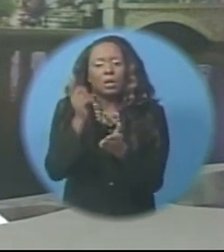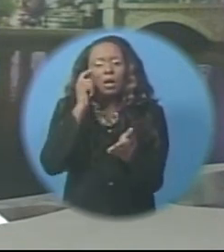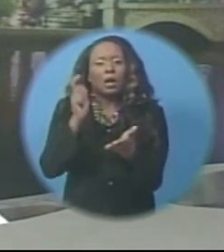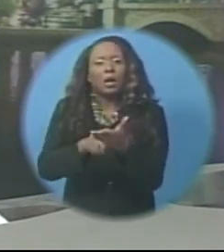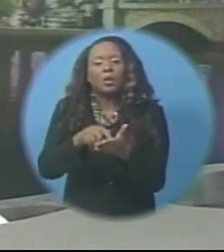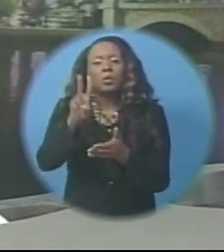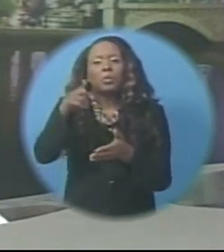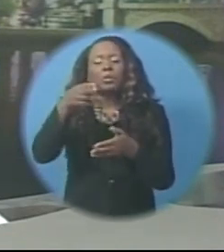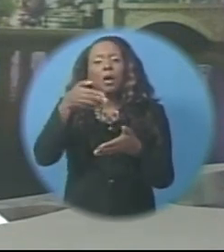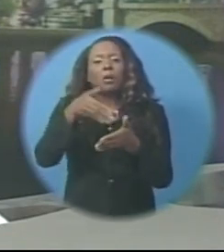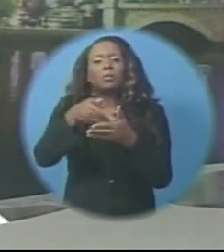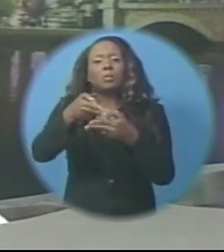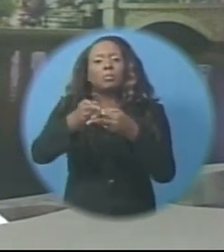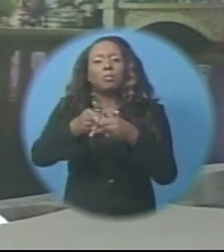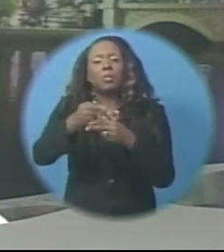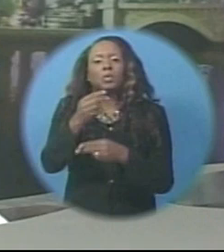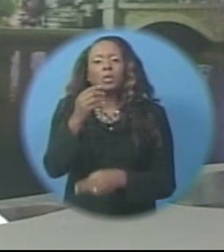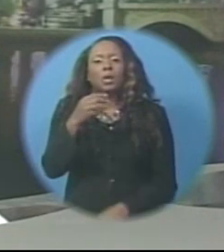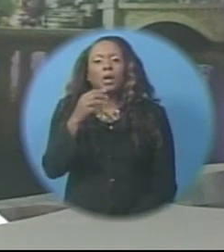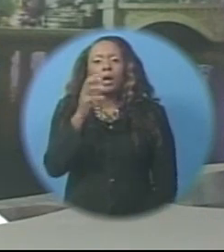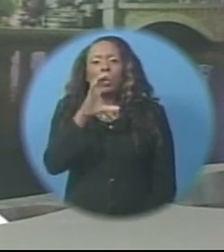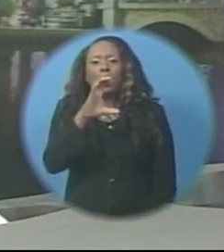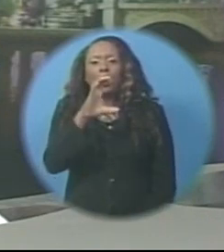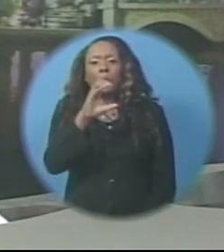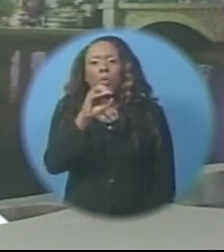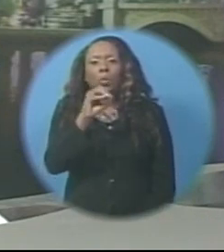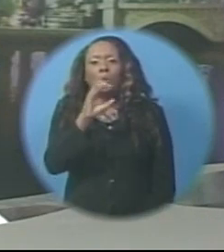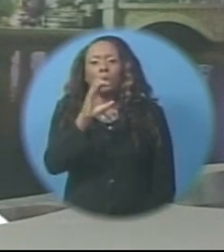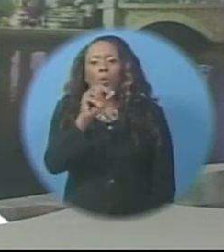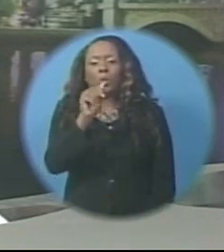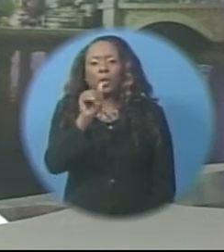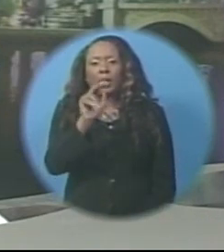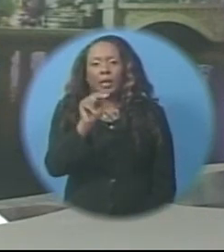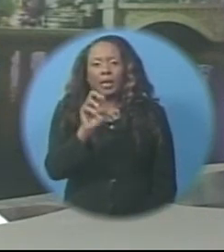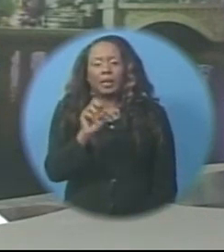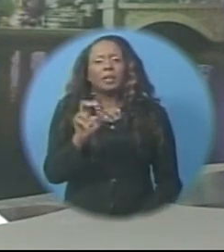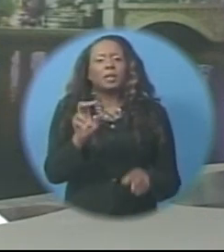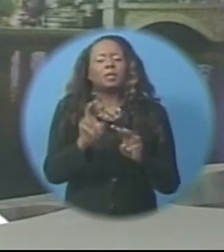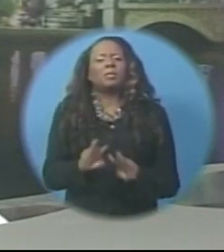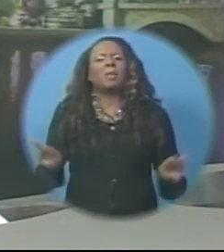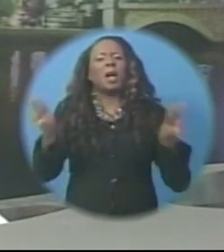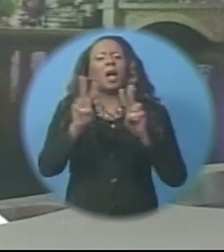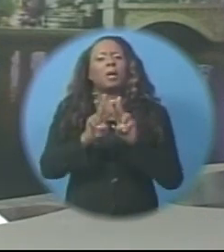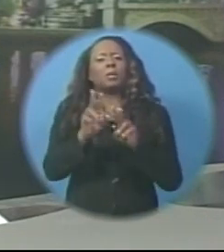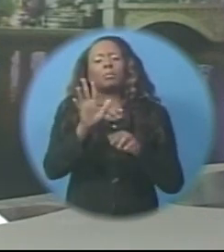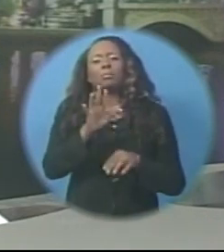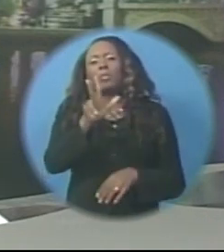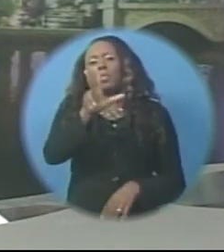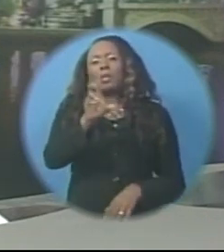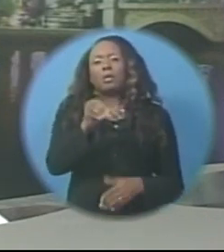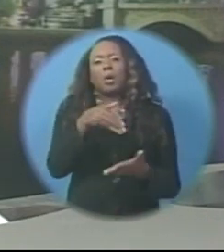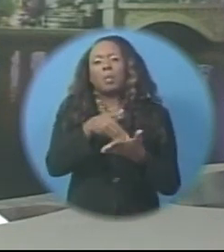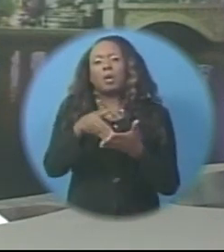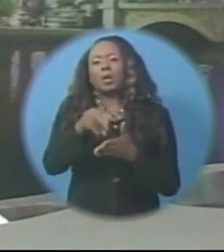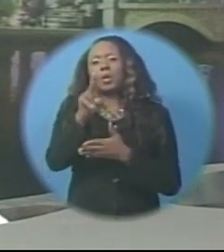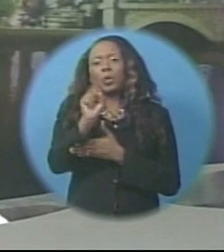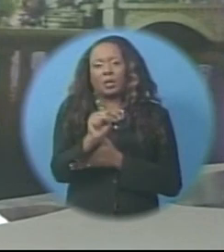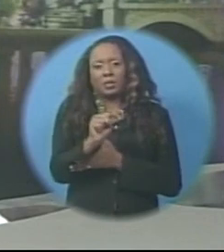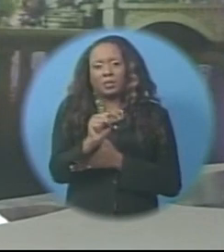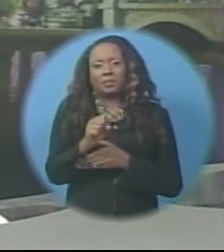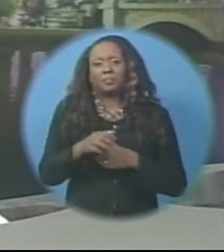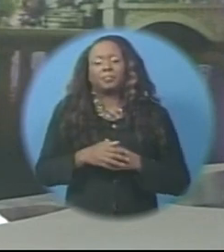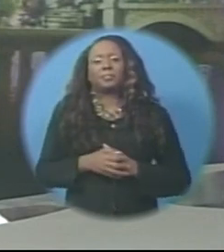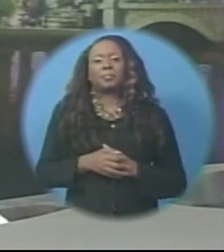of cocaine were concealed. The CBP says the cocaine has an estimated value of $30 million US. On January 2nd,